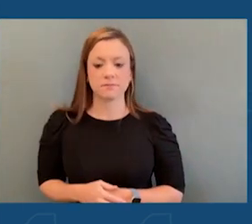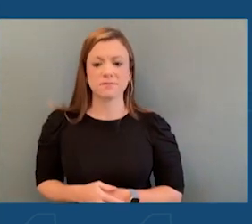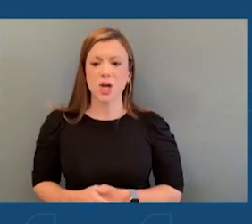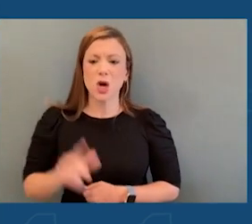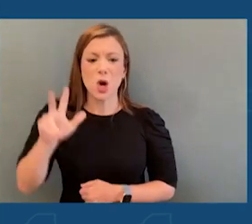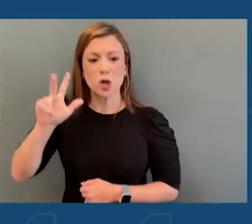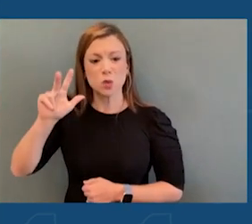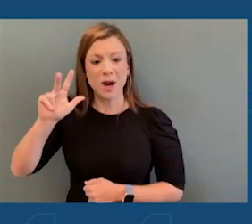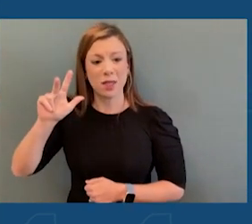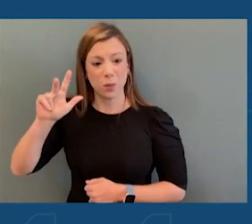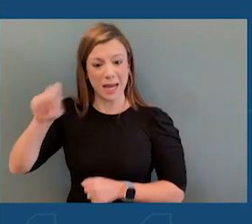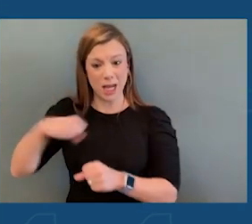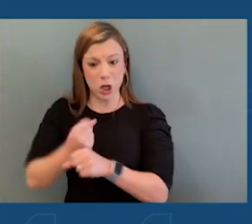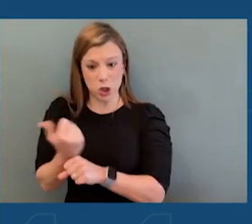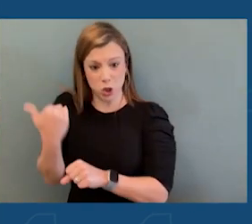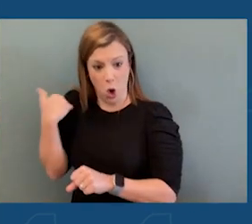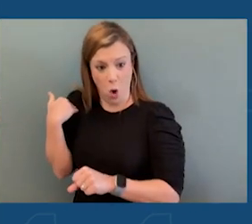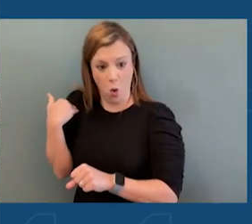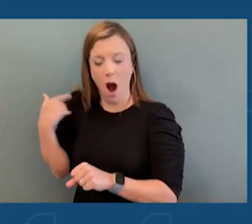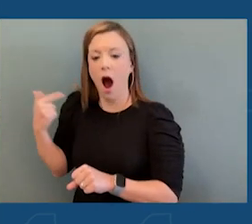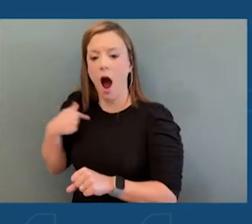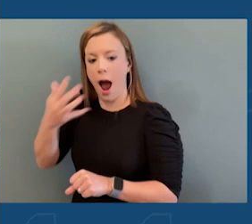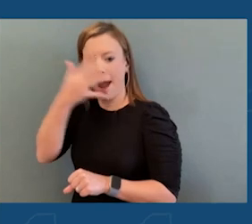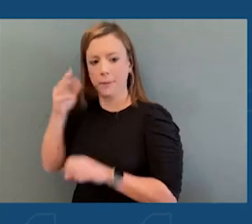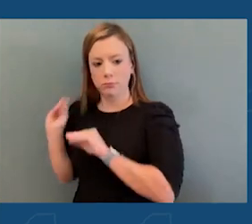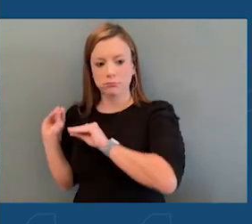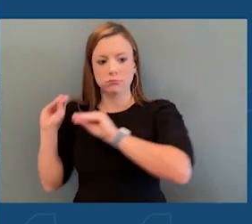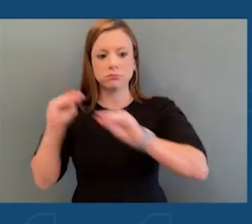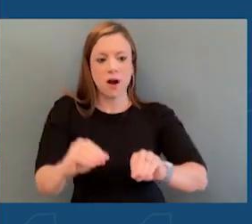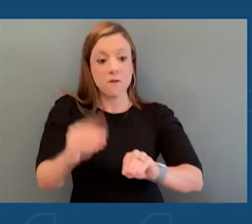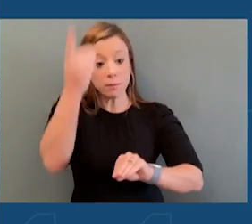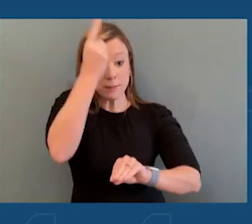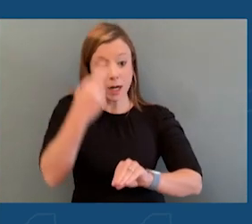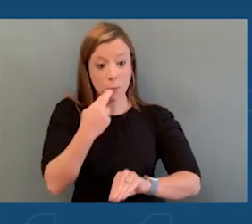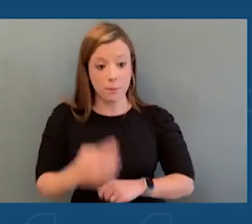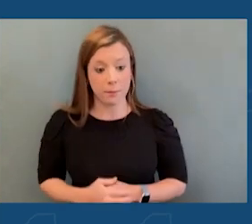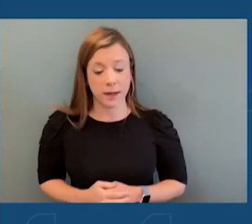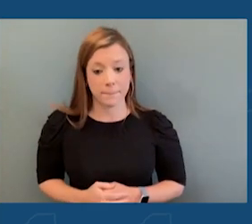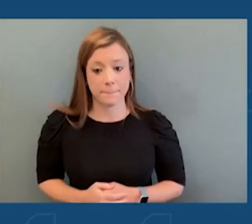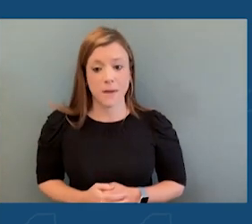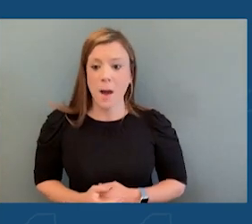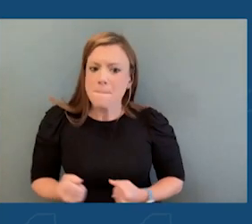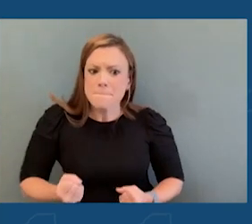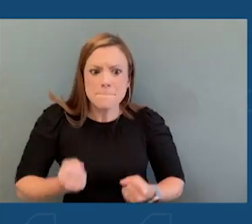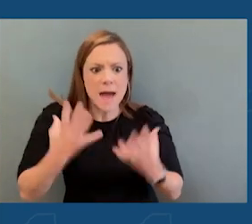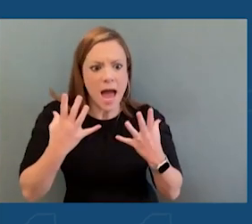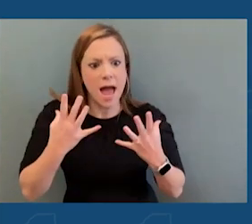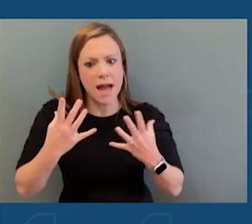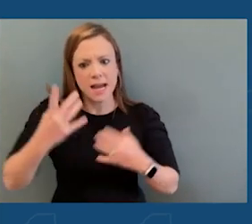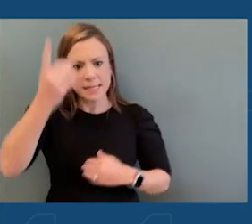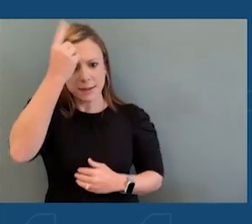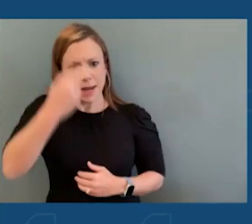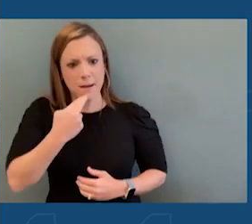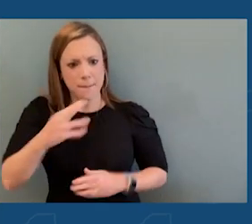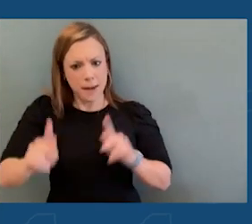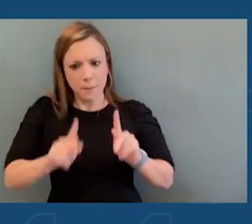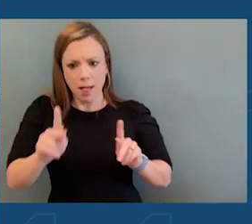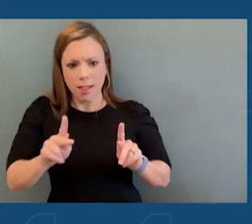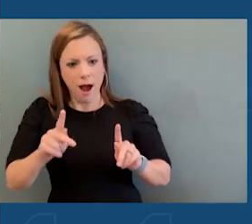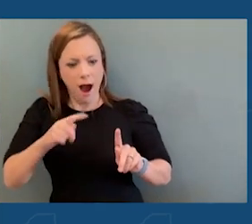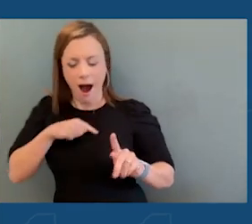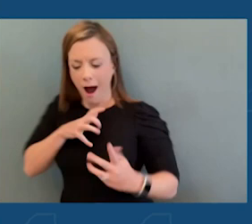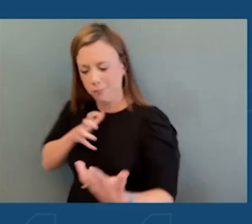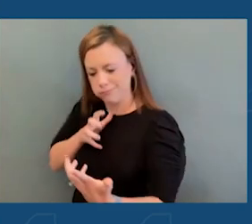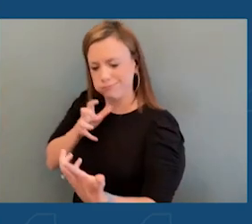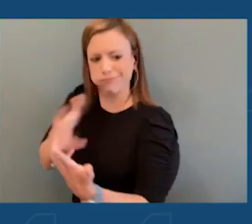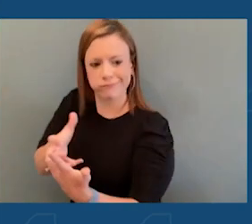ago, I emigrated to this country from the Dominican Republic. And like many Dominicans, I found my way home to Washington Heights and